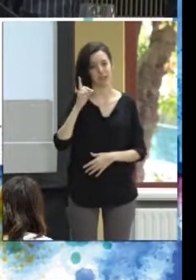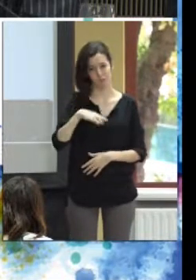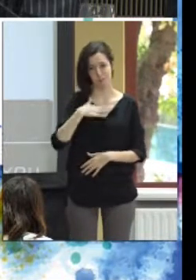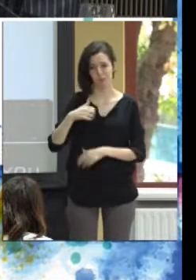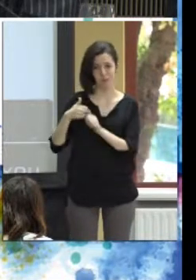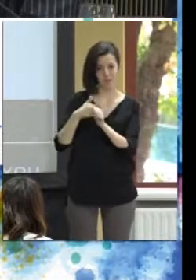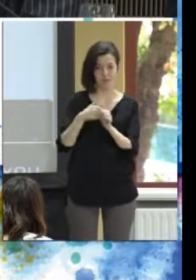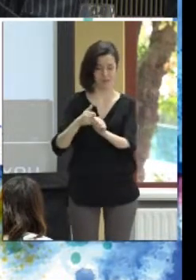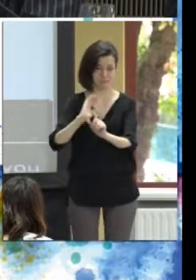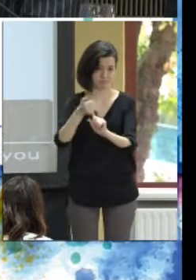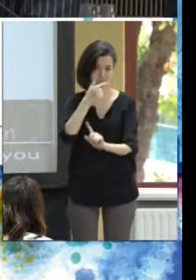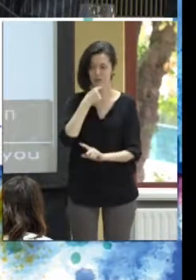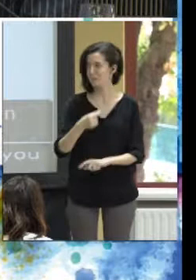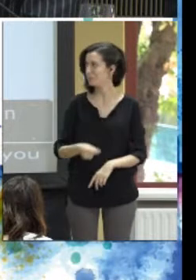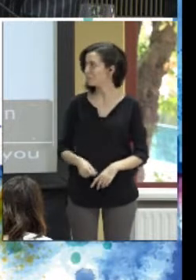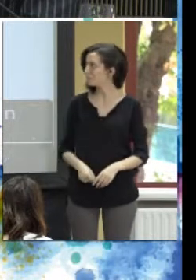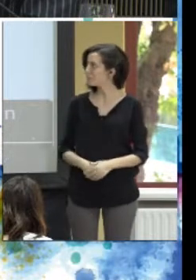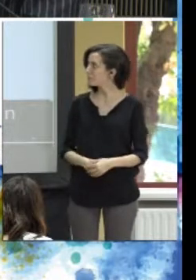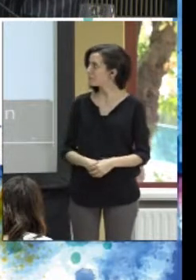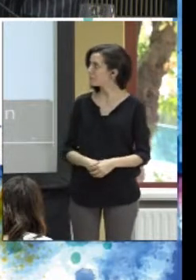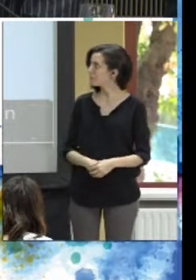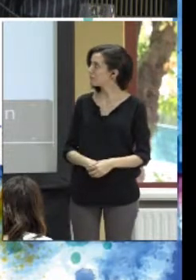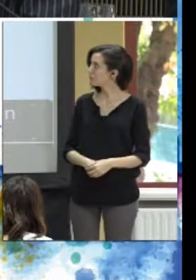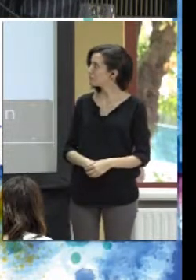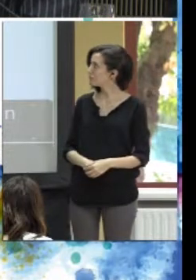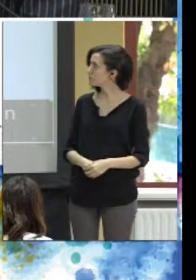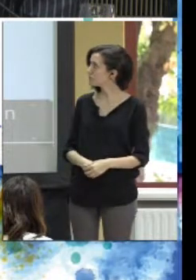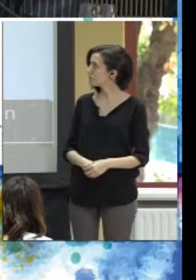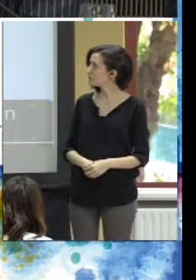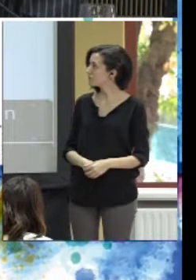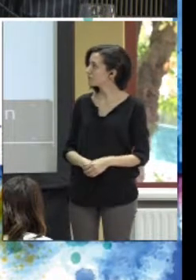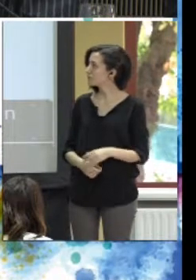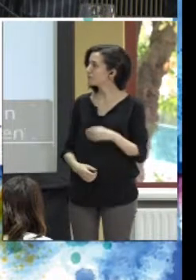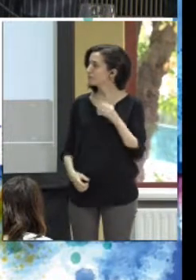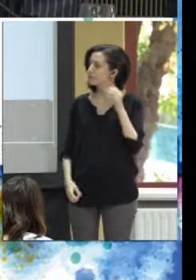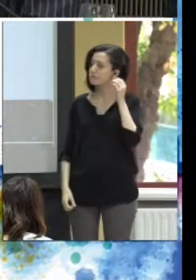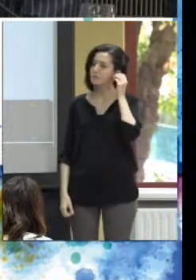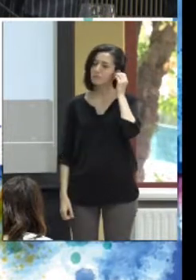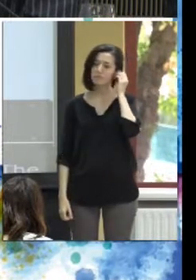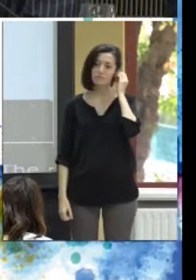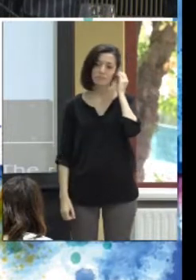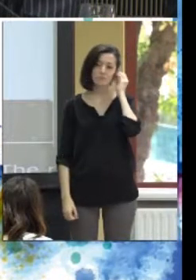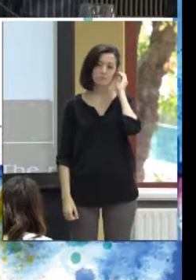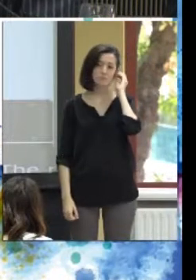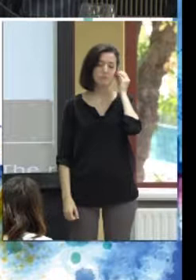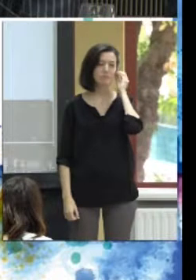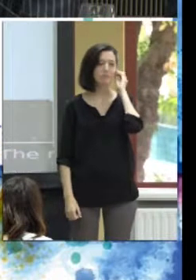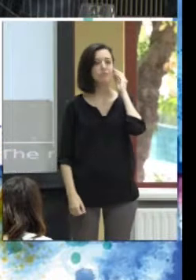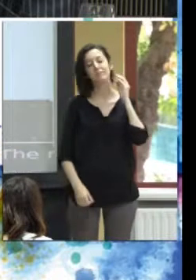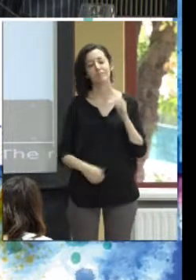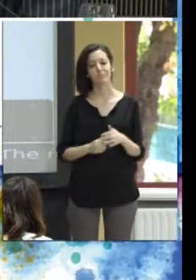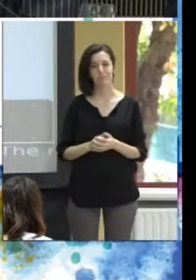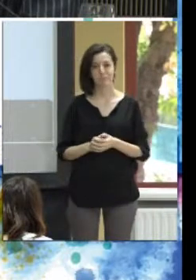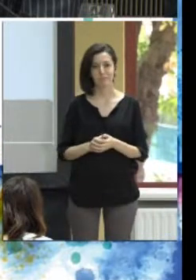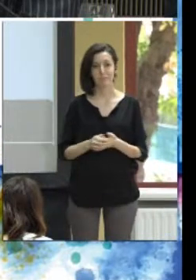The best thing is the size. The rest is okay. Then we have the